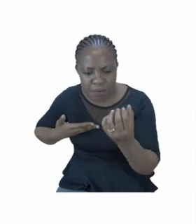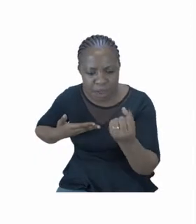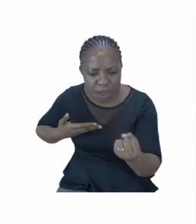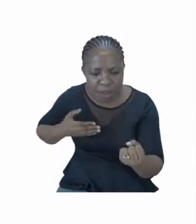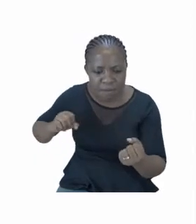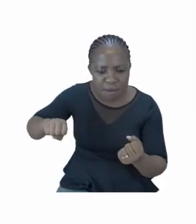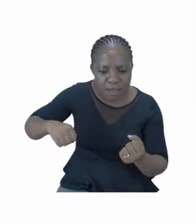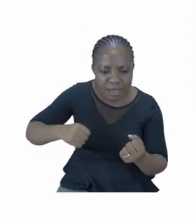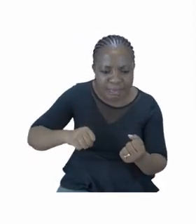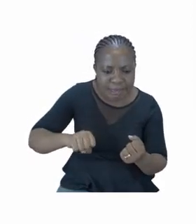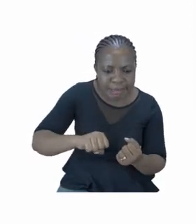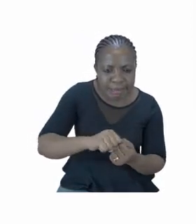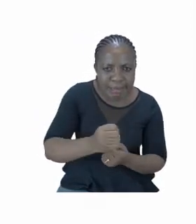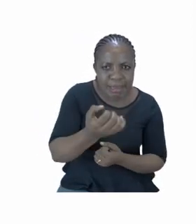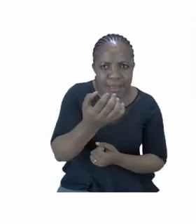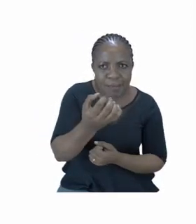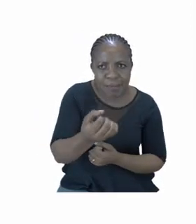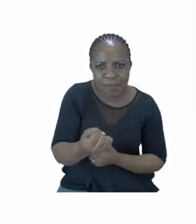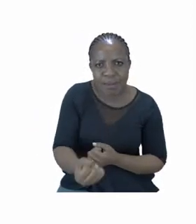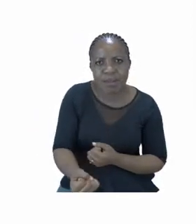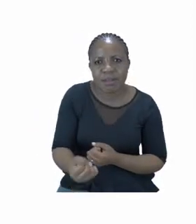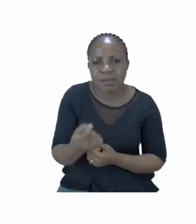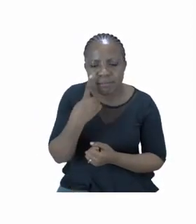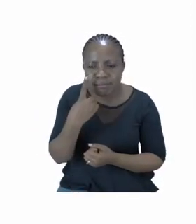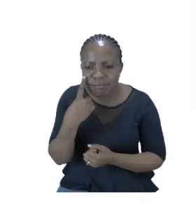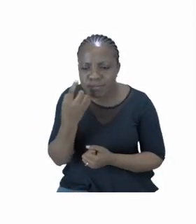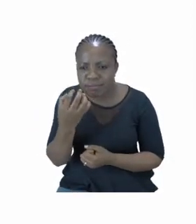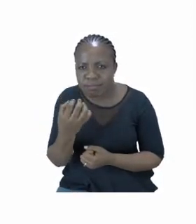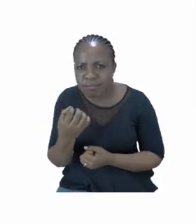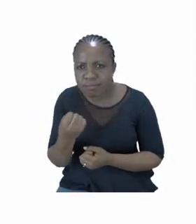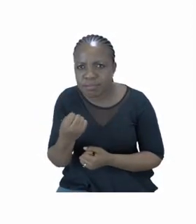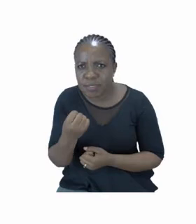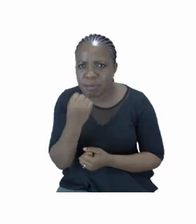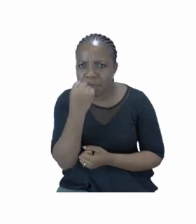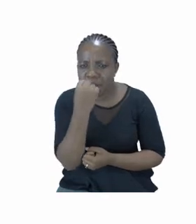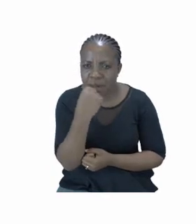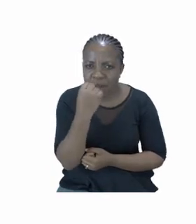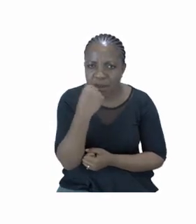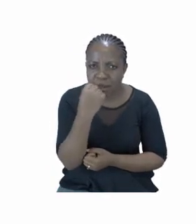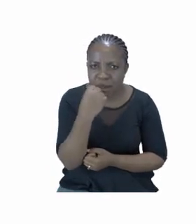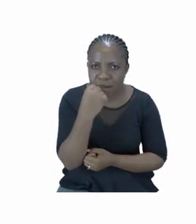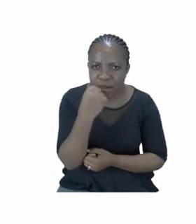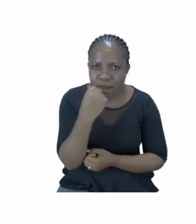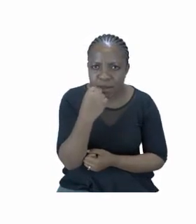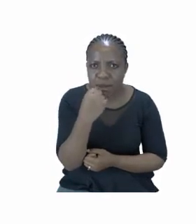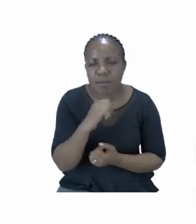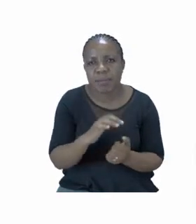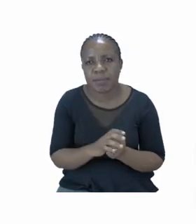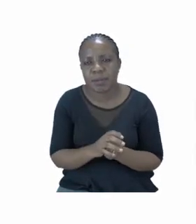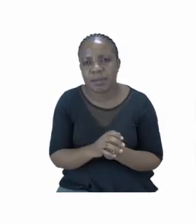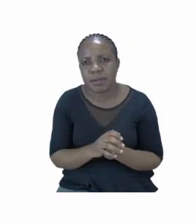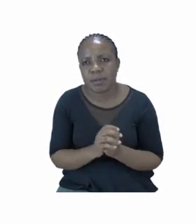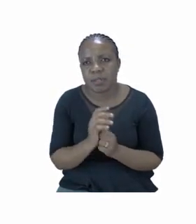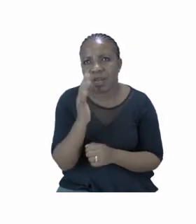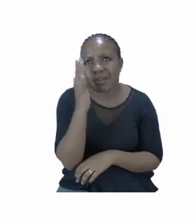snake. We can also see that there are apples that are in a tree. And